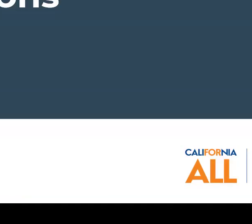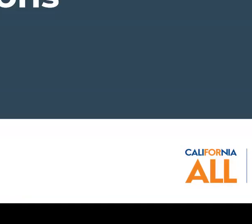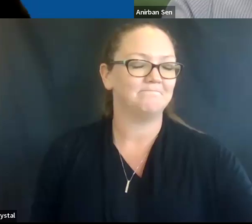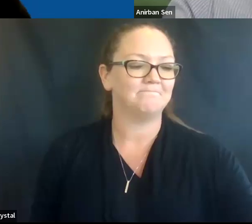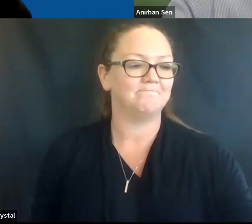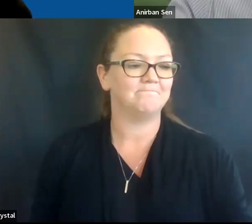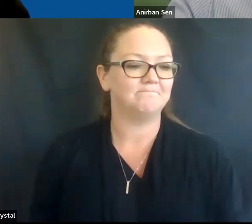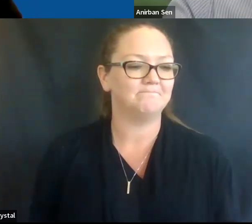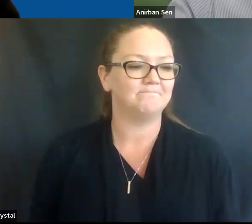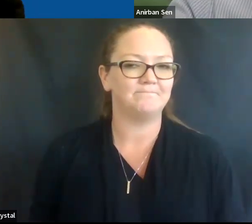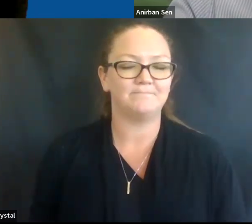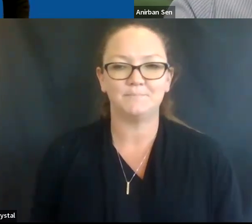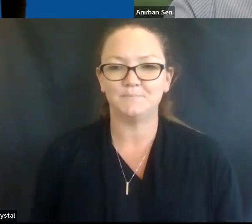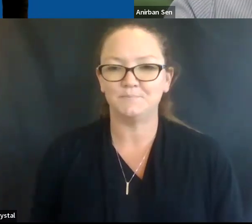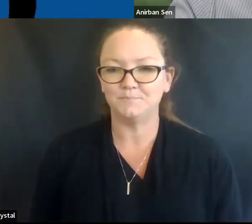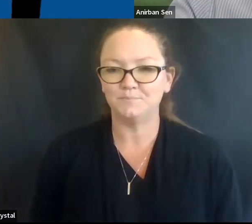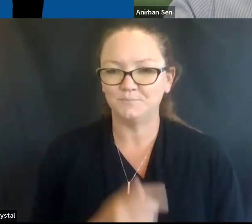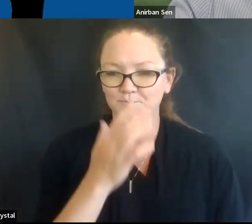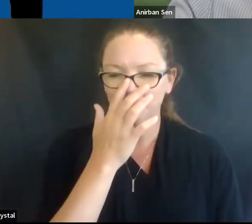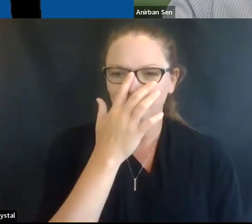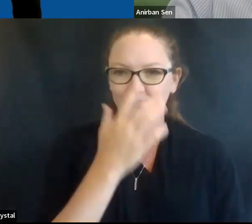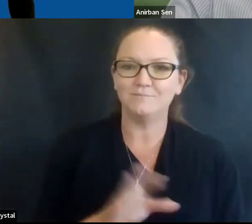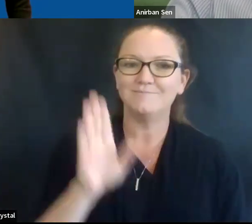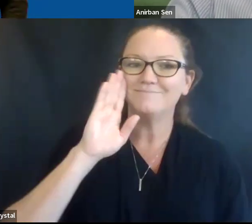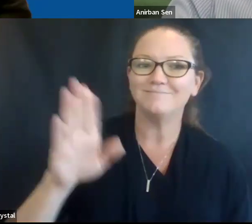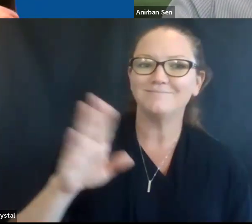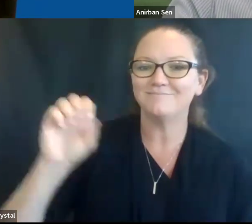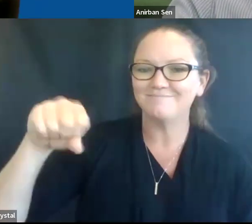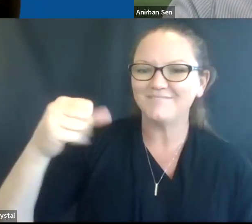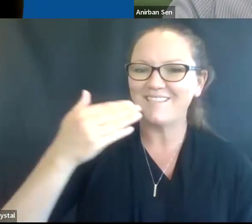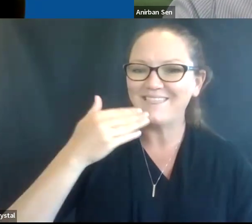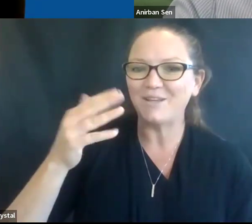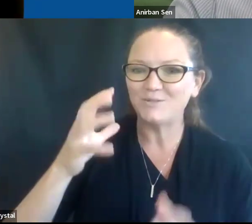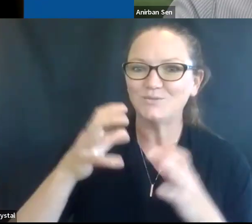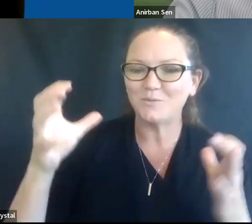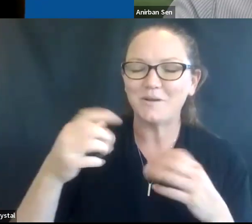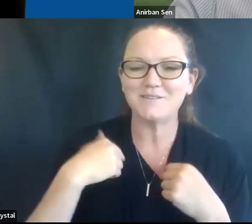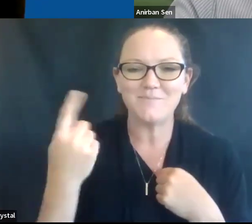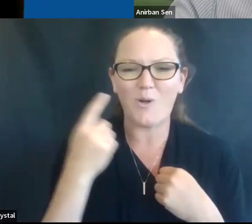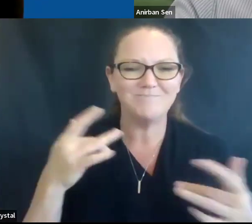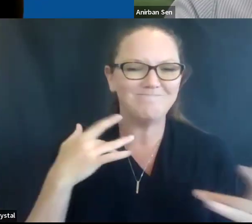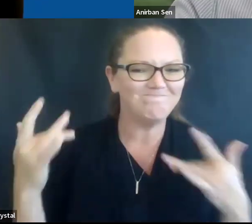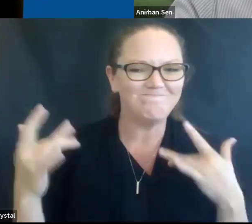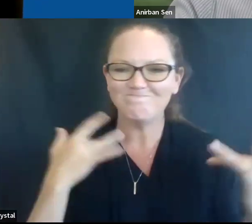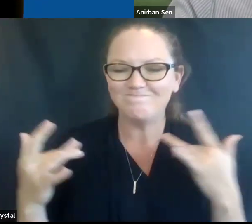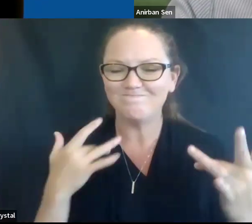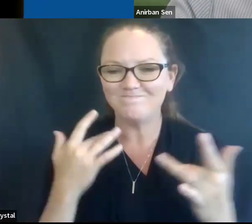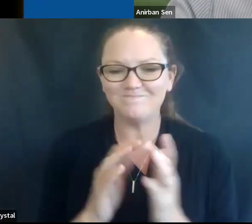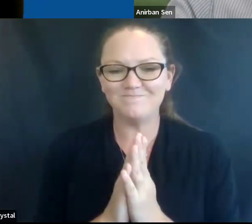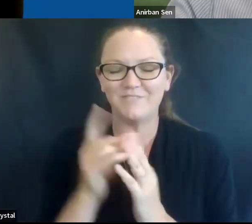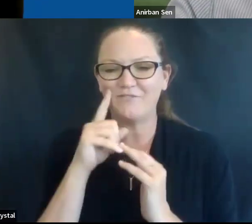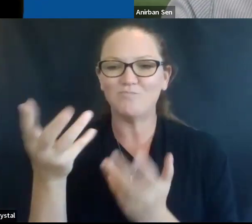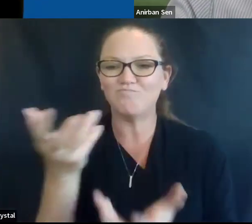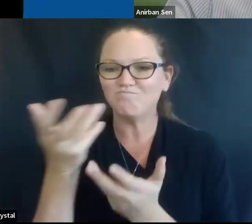Yeah. Thanks so much, Ani. I'm always so excited to get a chance to interact with you